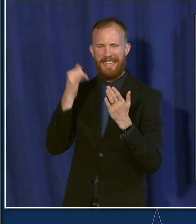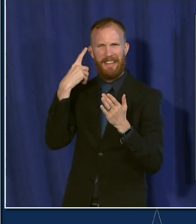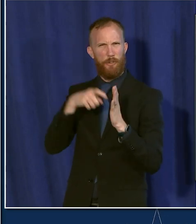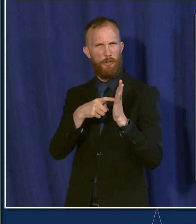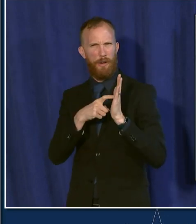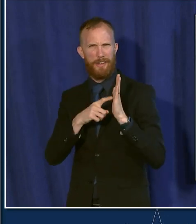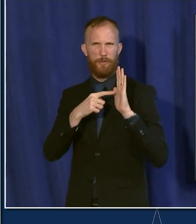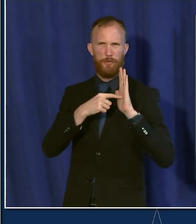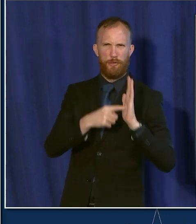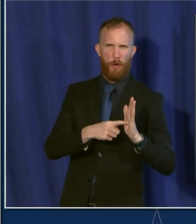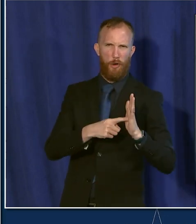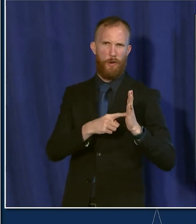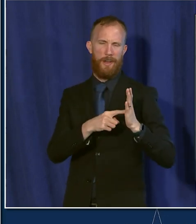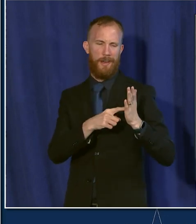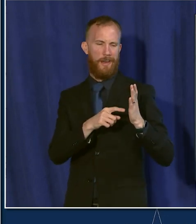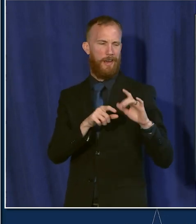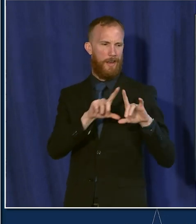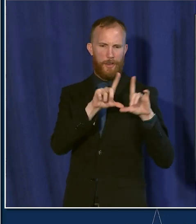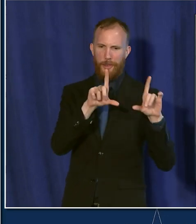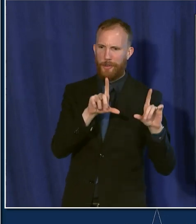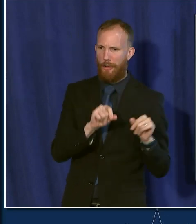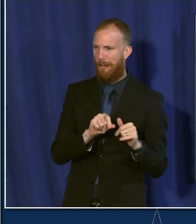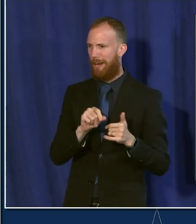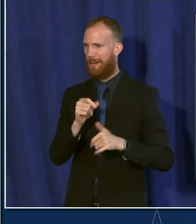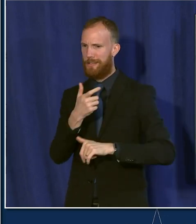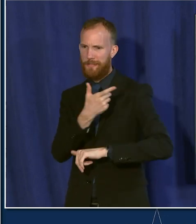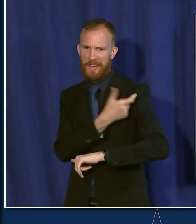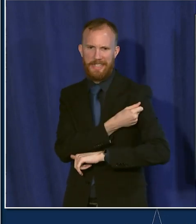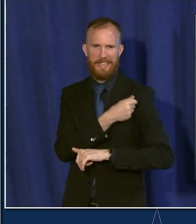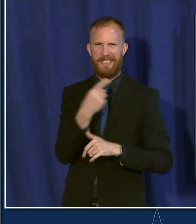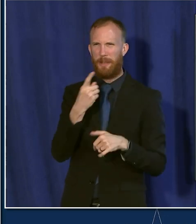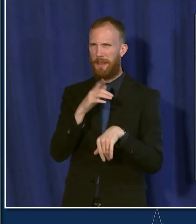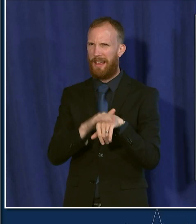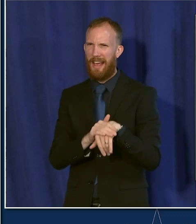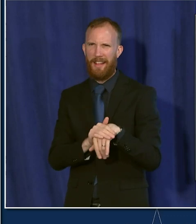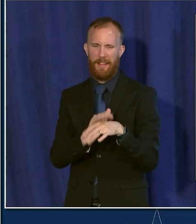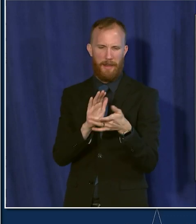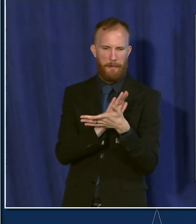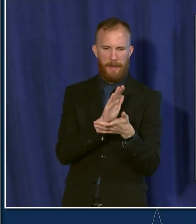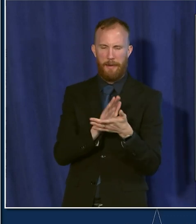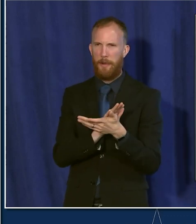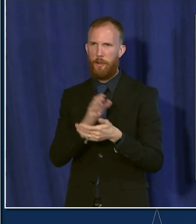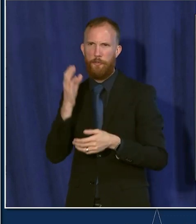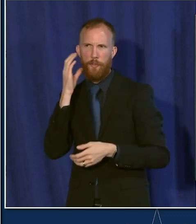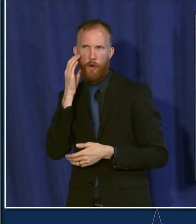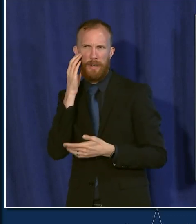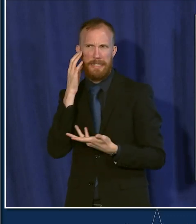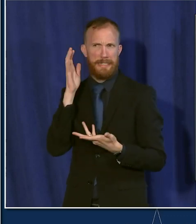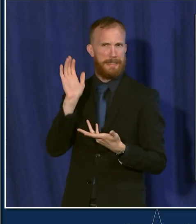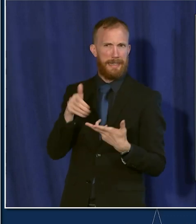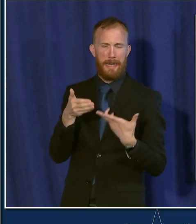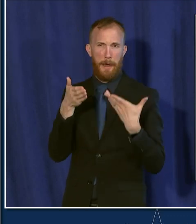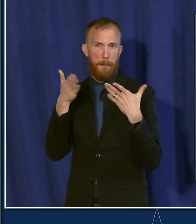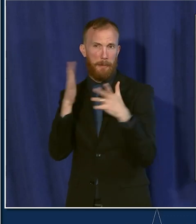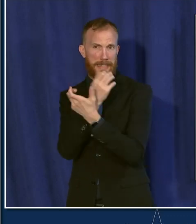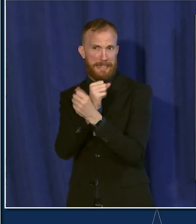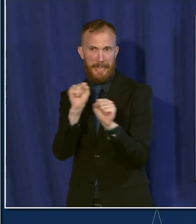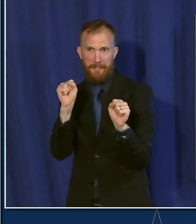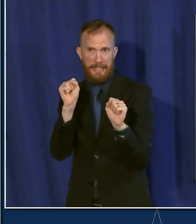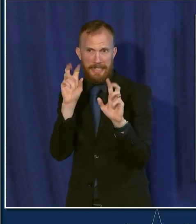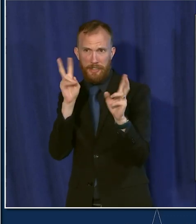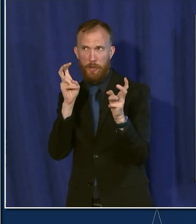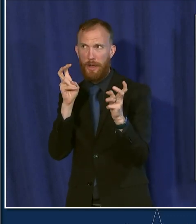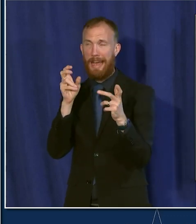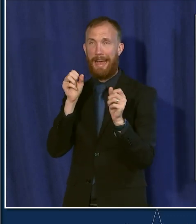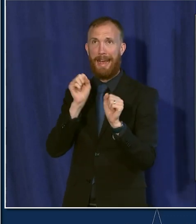card, or perhaps it's on their phone or the negative test, is that going to cause some kind of public safety issue? I see a